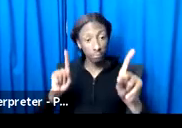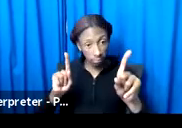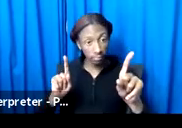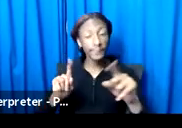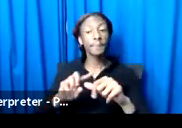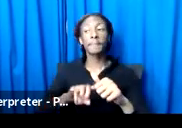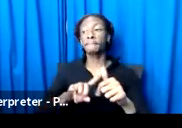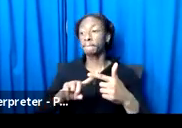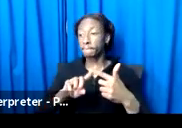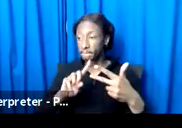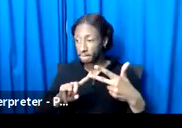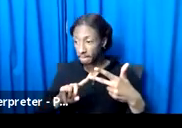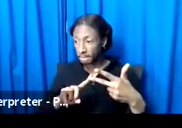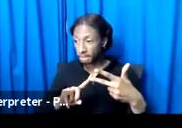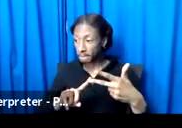possible,